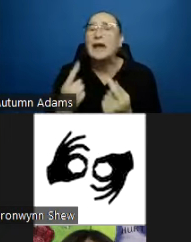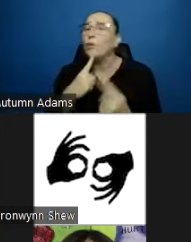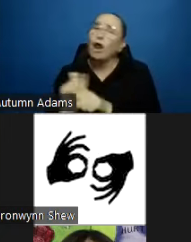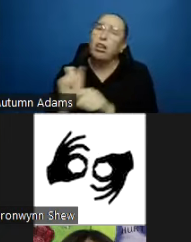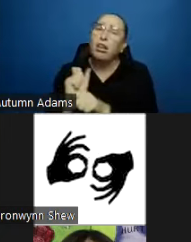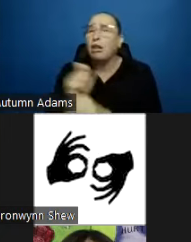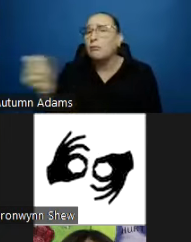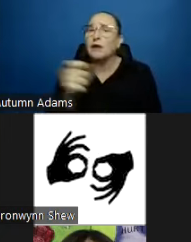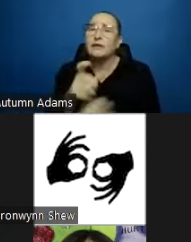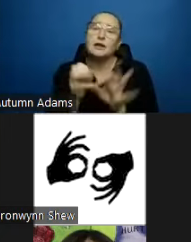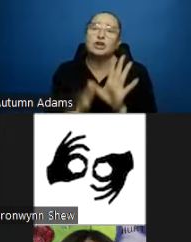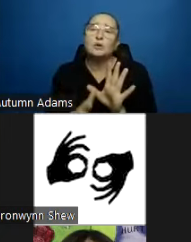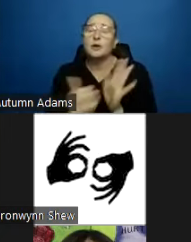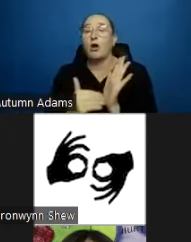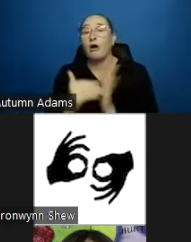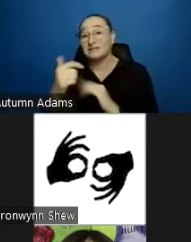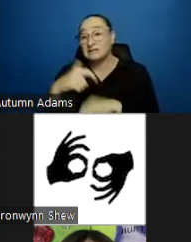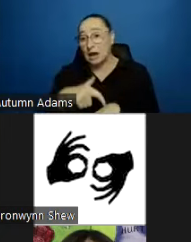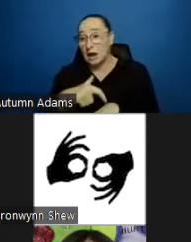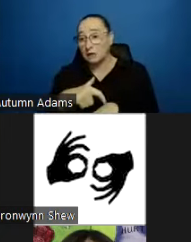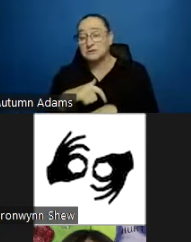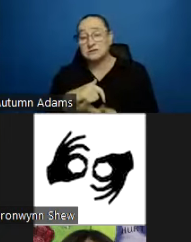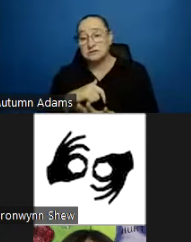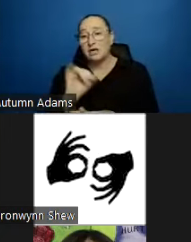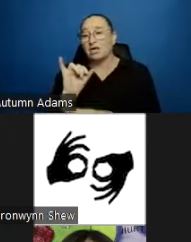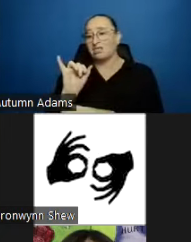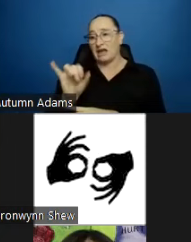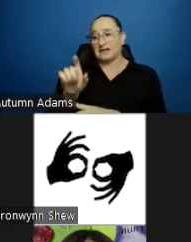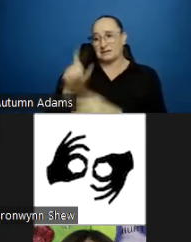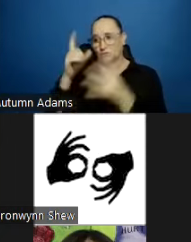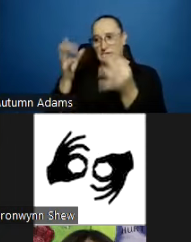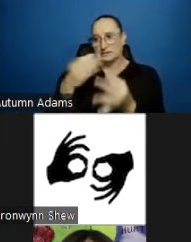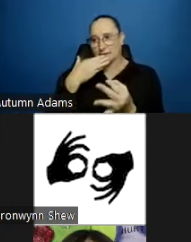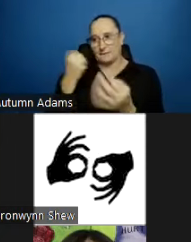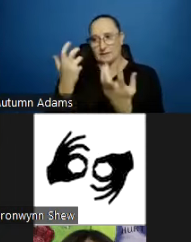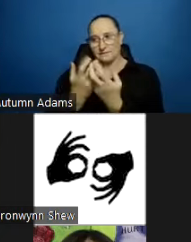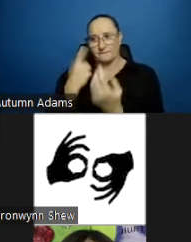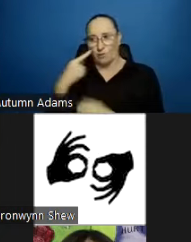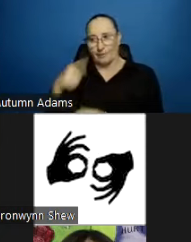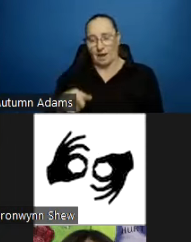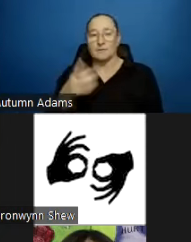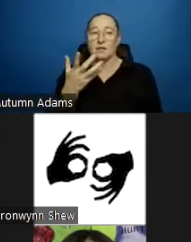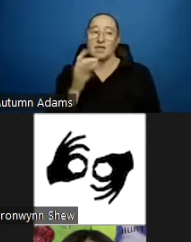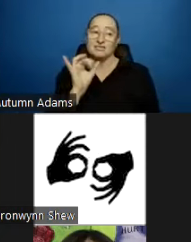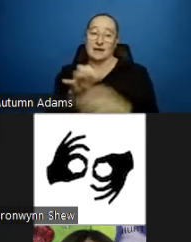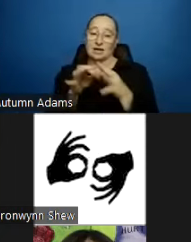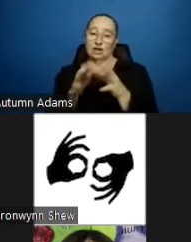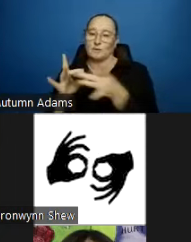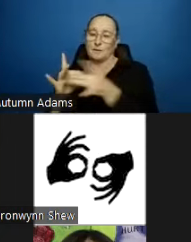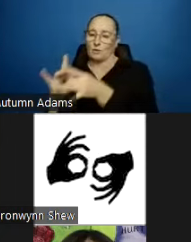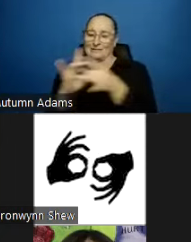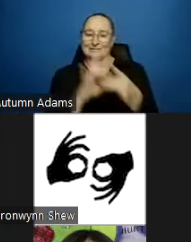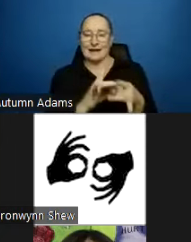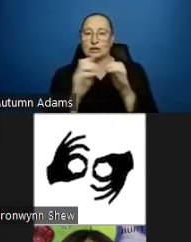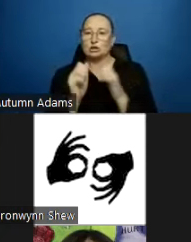interpreter. Oftentimes they need to decide what's best for them. And that person could be very related to the abuser